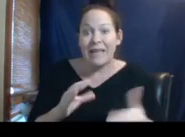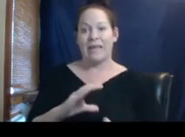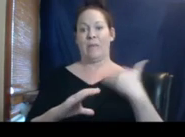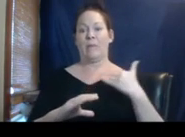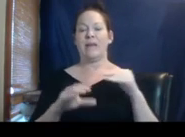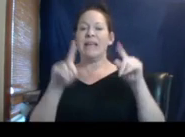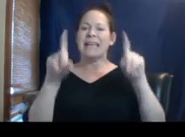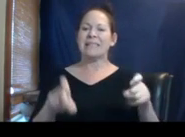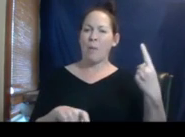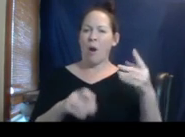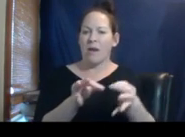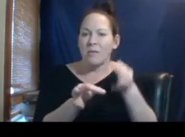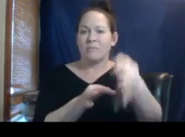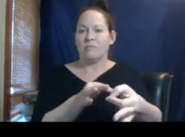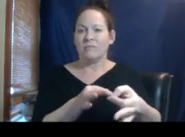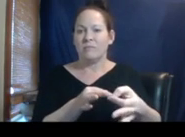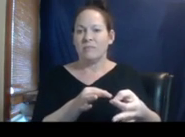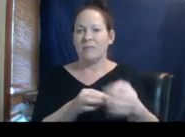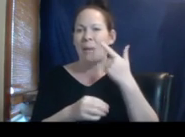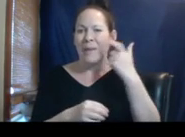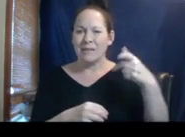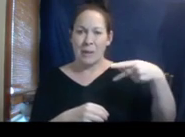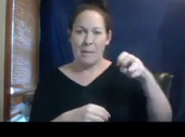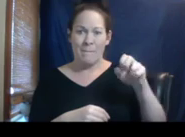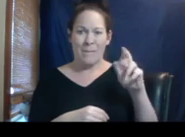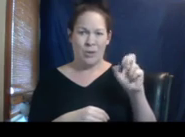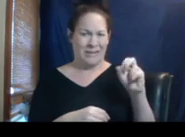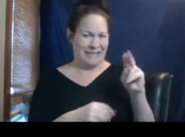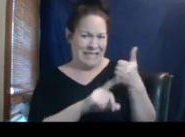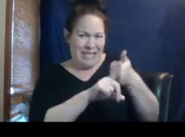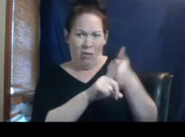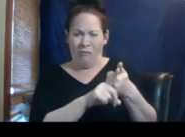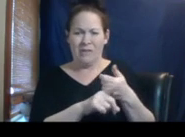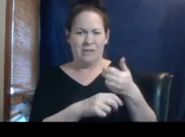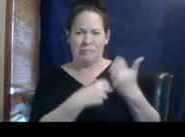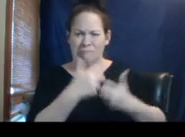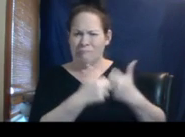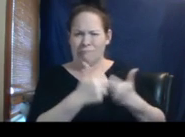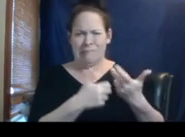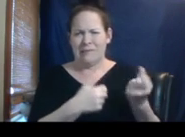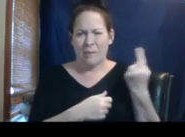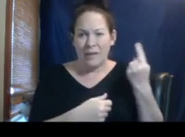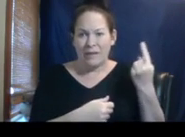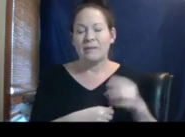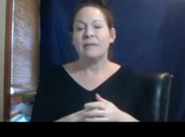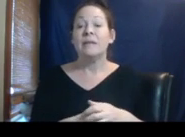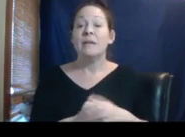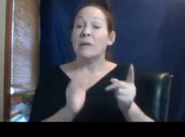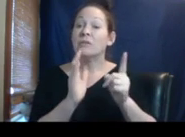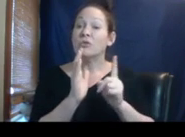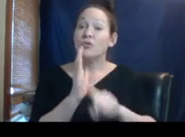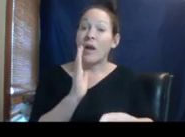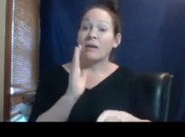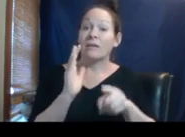out on exam 1 because Pearson's having some odd problems. But I would try to get exam 1, exam 2, the chapter 3